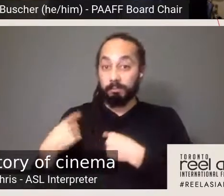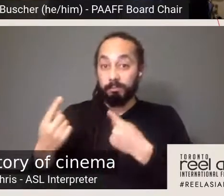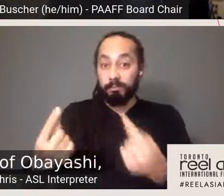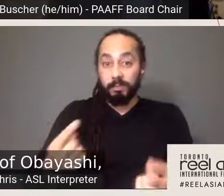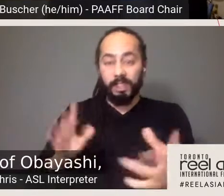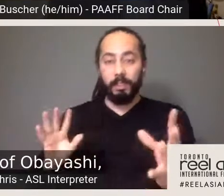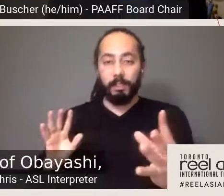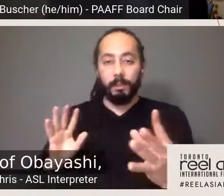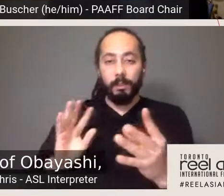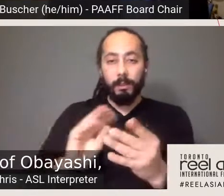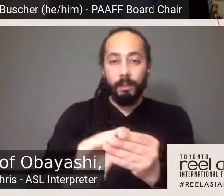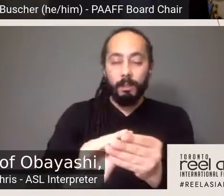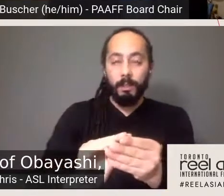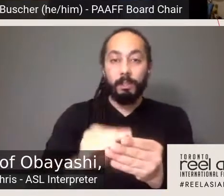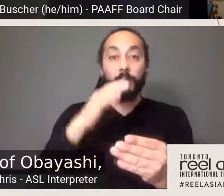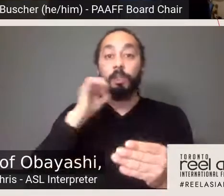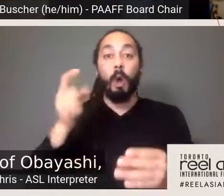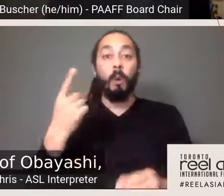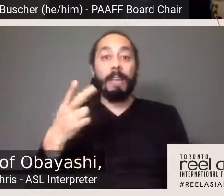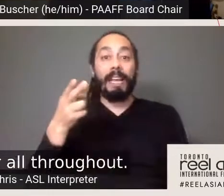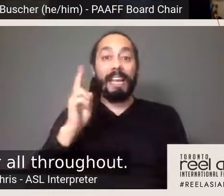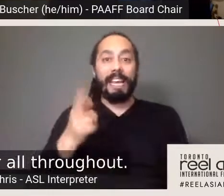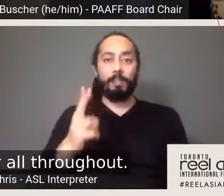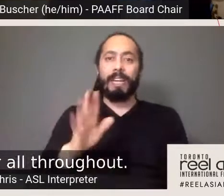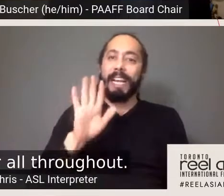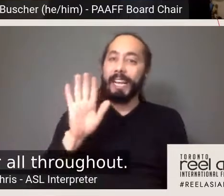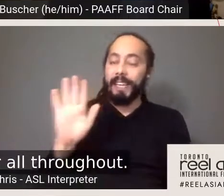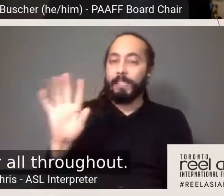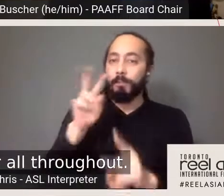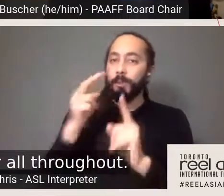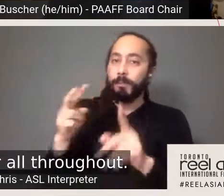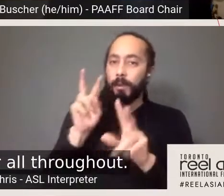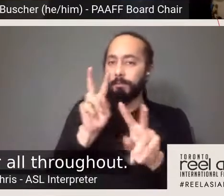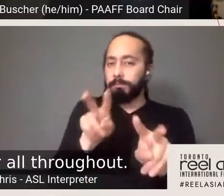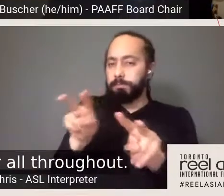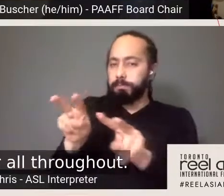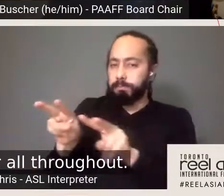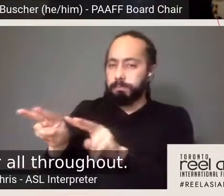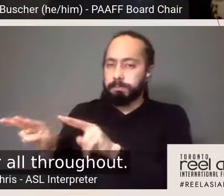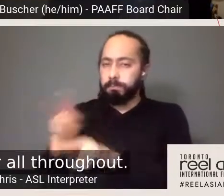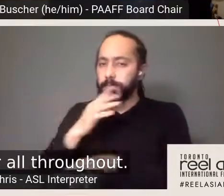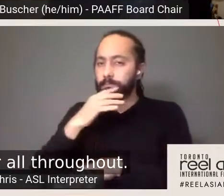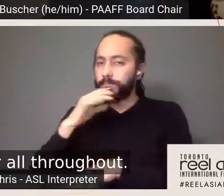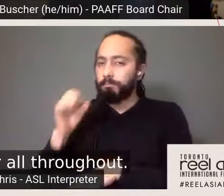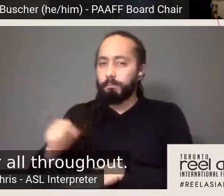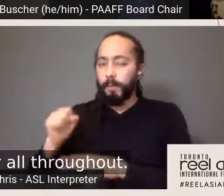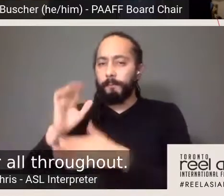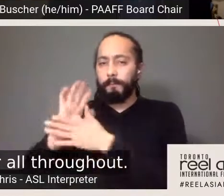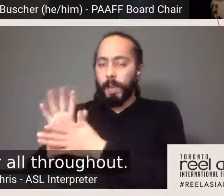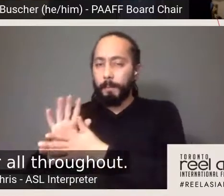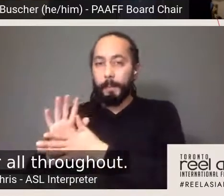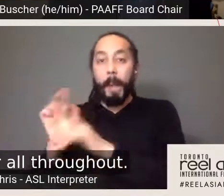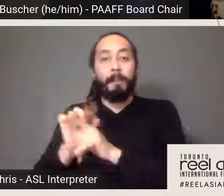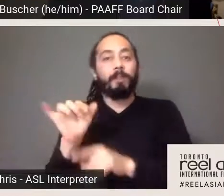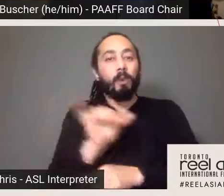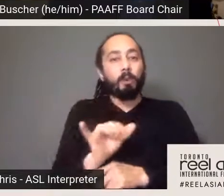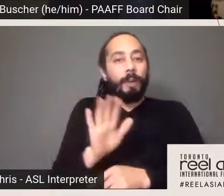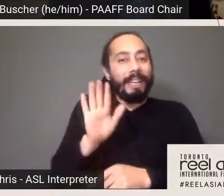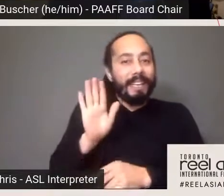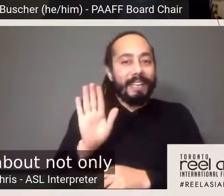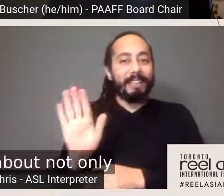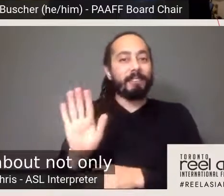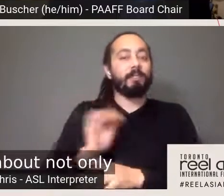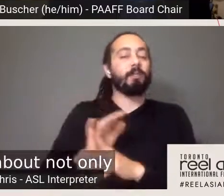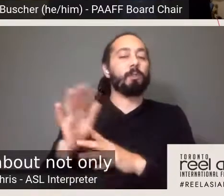of cinema from the perspective of Obayashi, but also about his career all